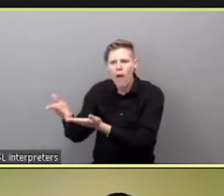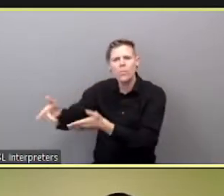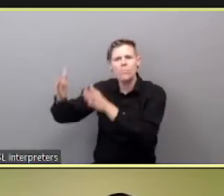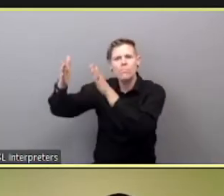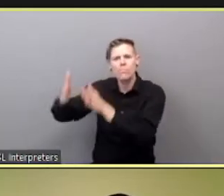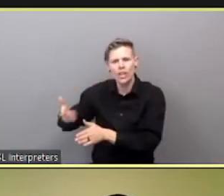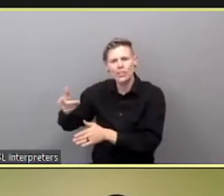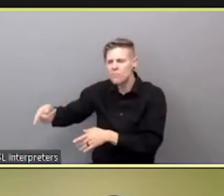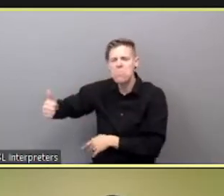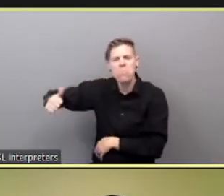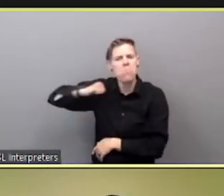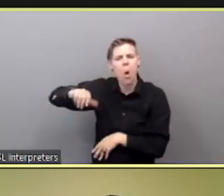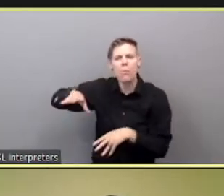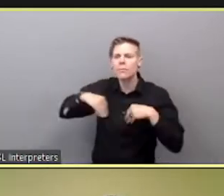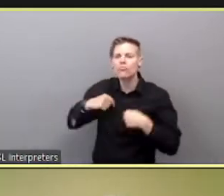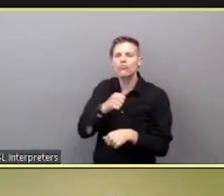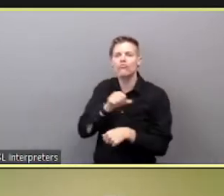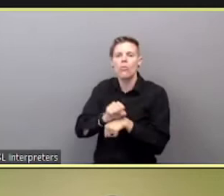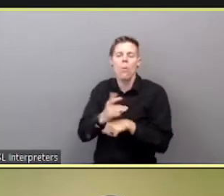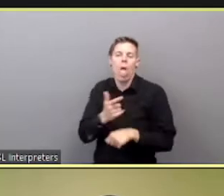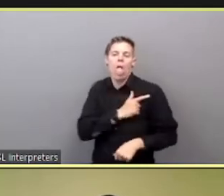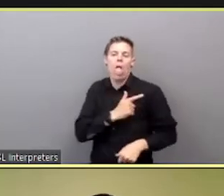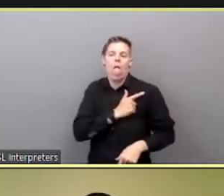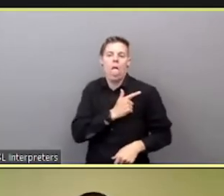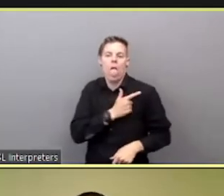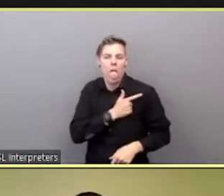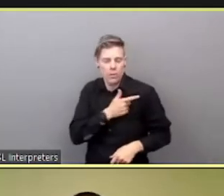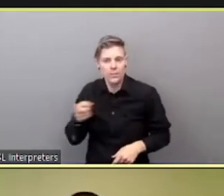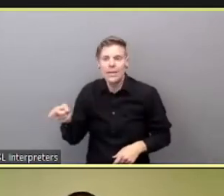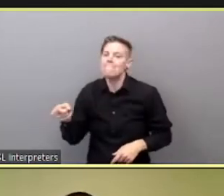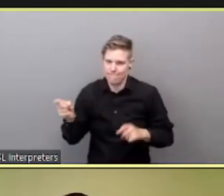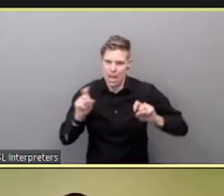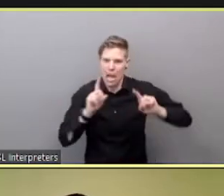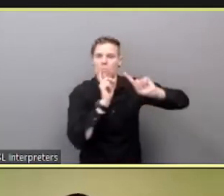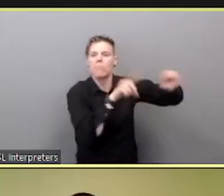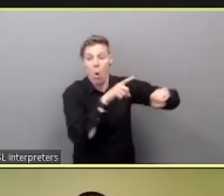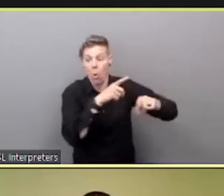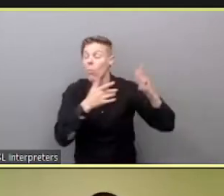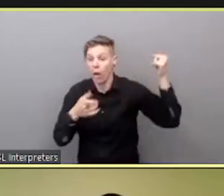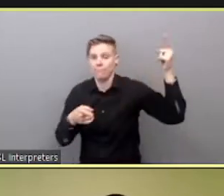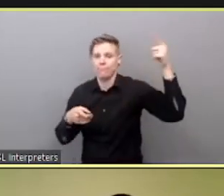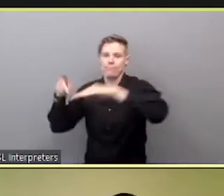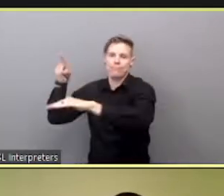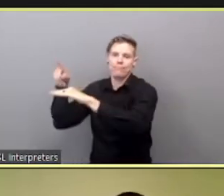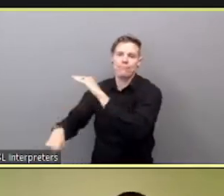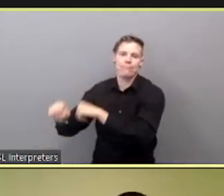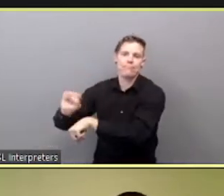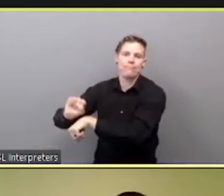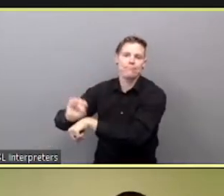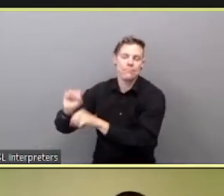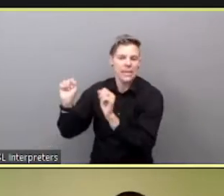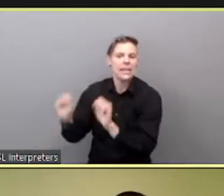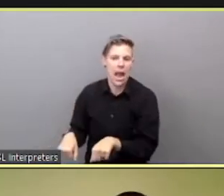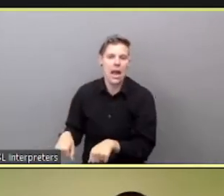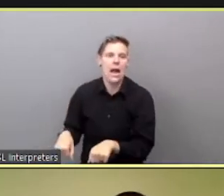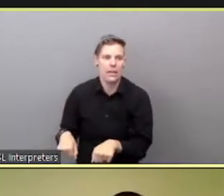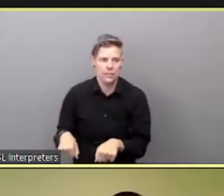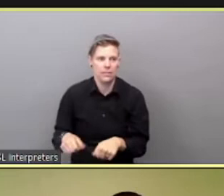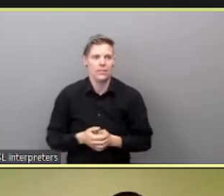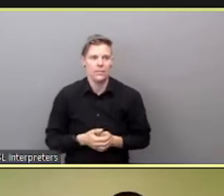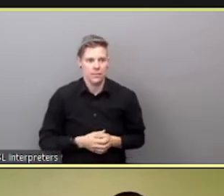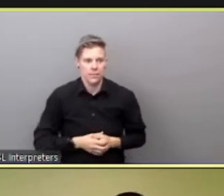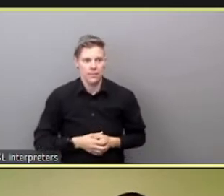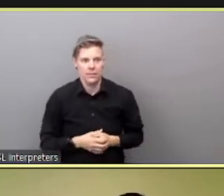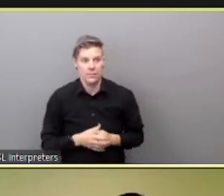adverse impact to their benefit eligibility. We want to remind everybody that fraudsters continue to use tools like